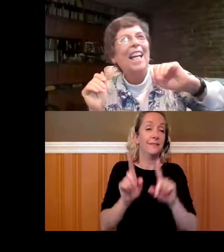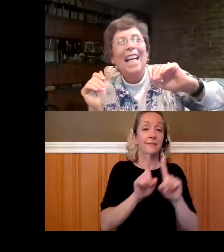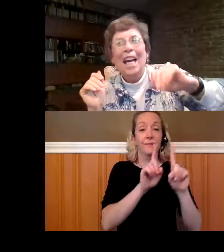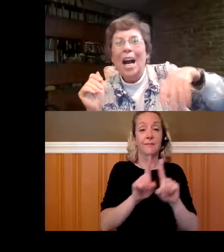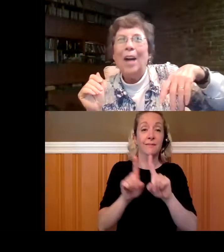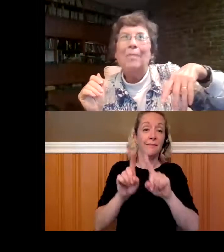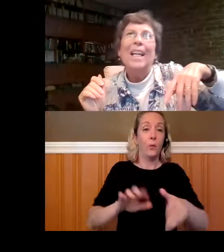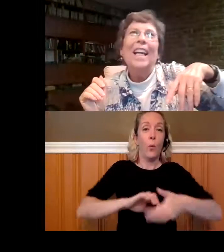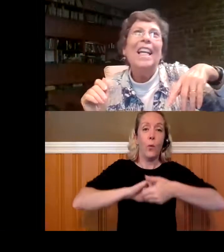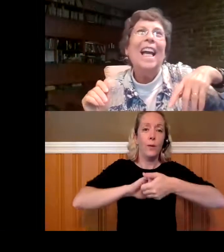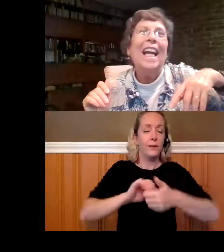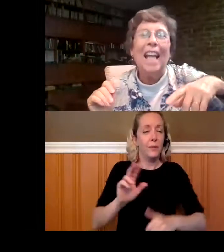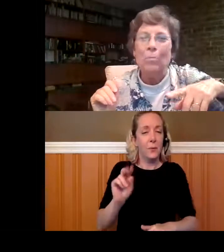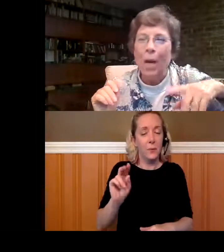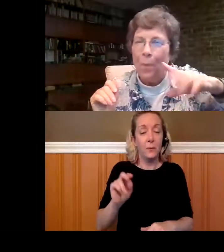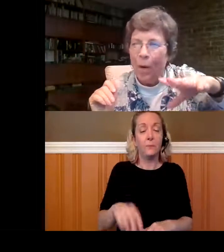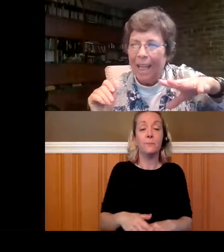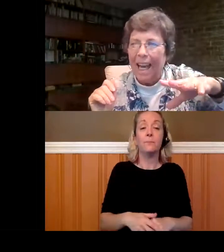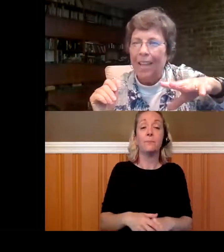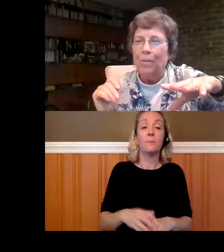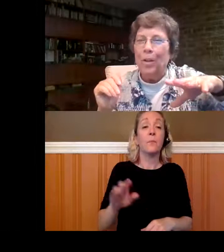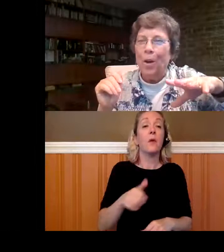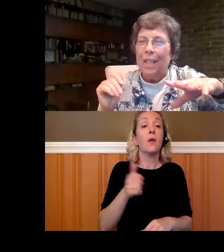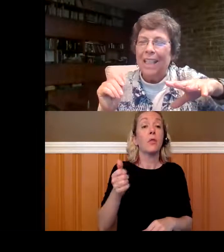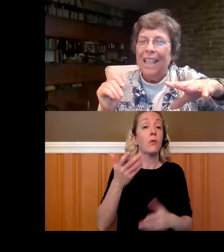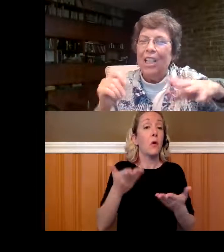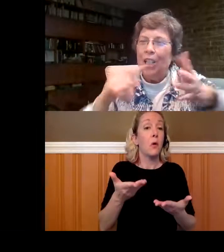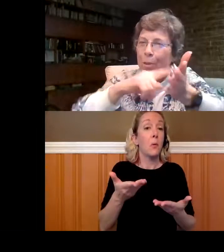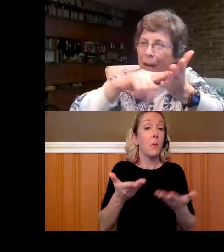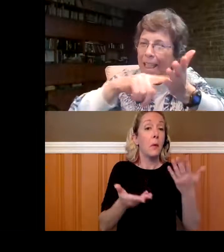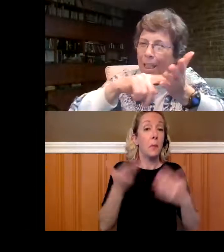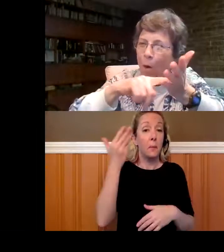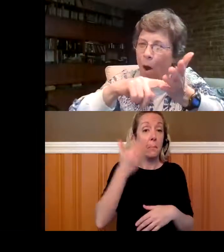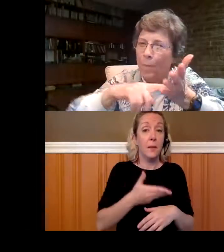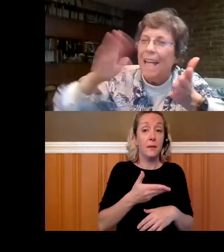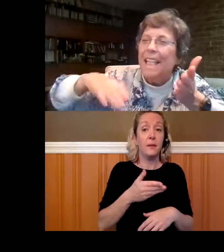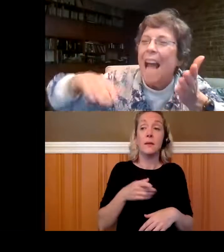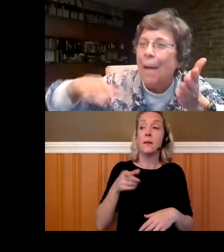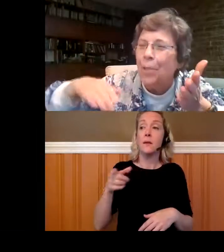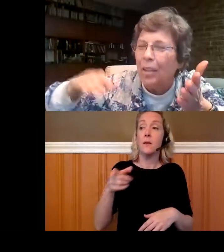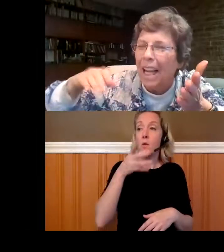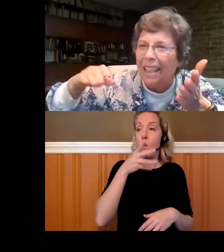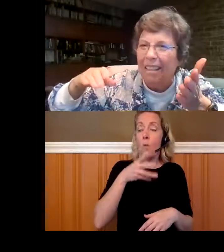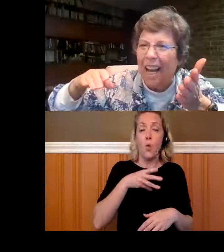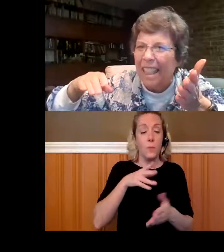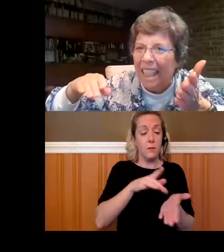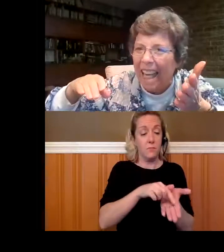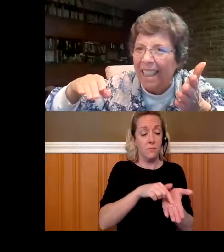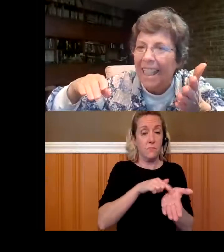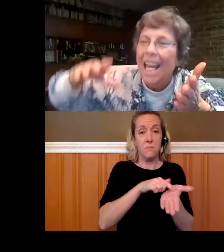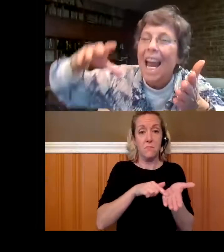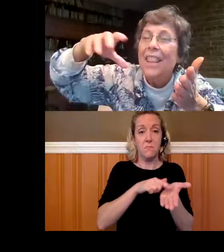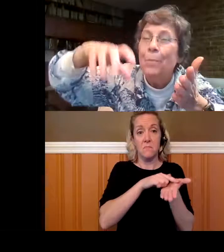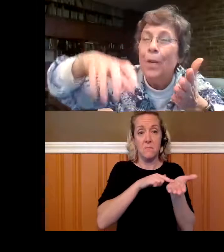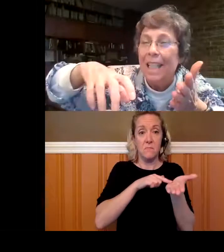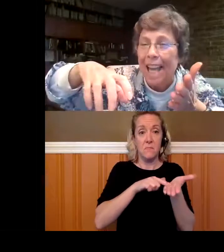and at one point, I don't know if you noticed, she was writing in his palm and he tapped her like I didn't get it, and then put his hand on